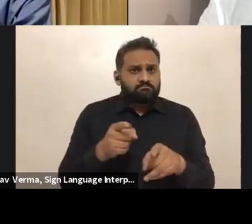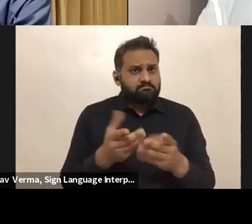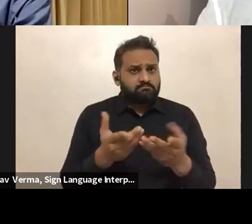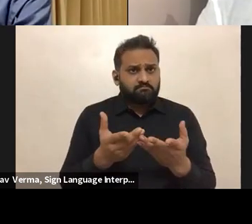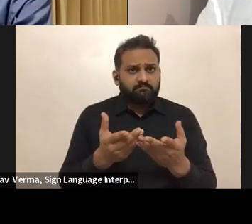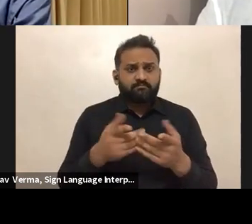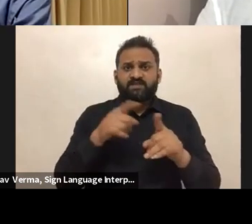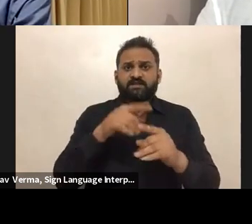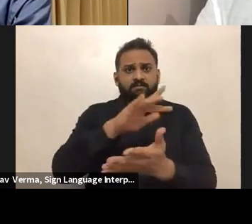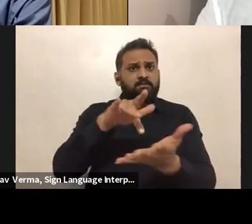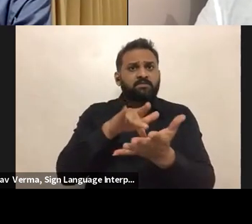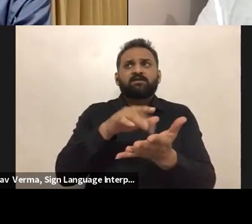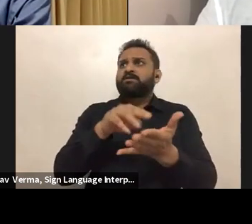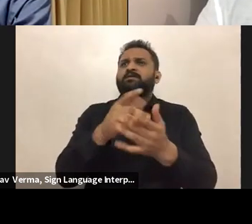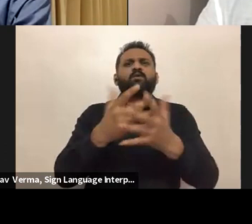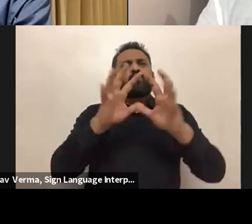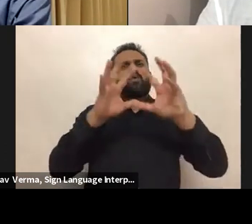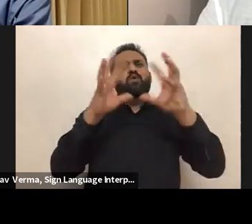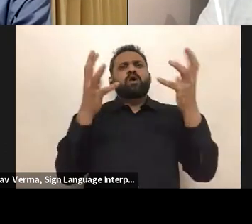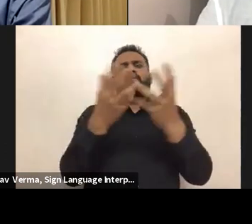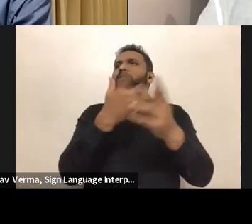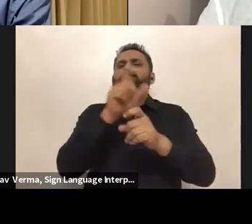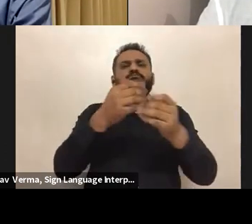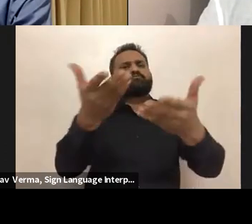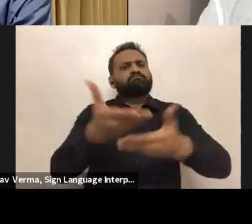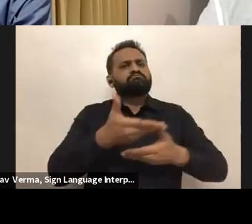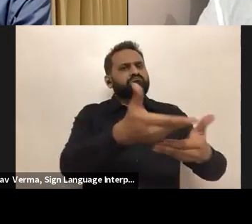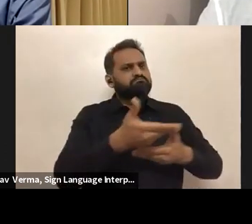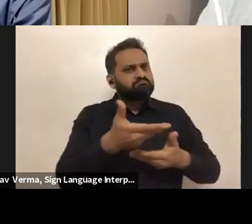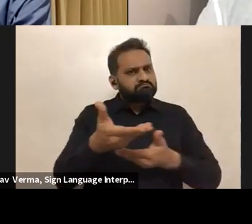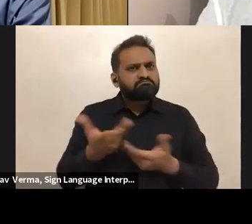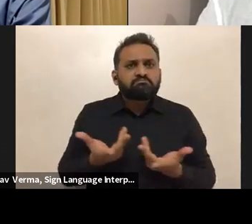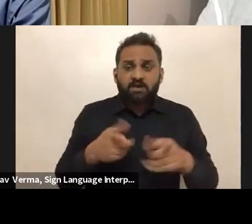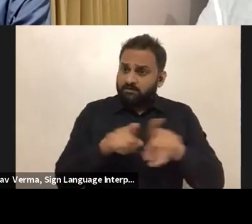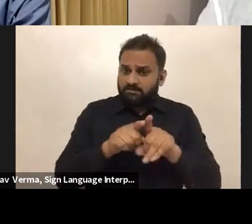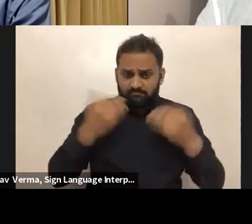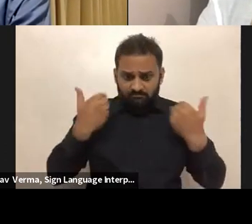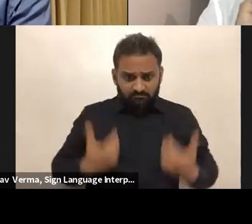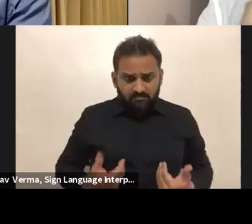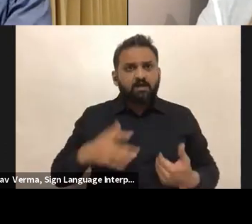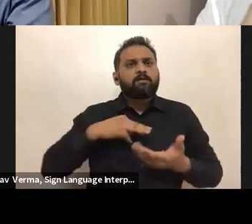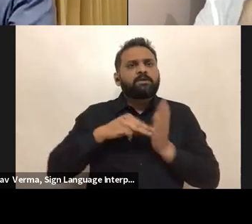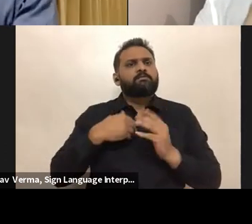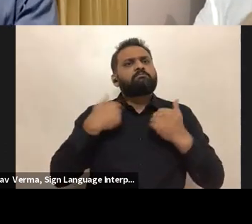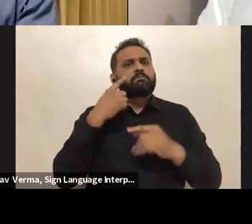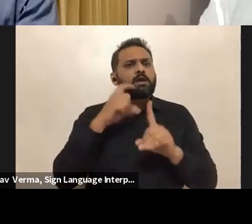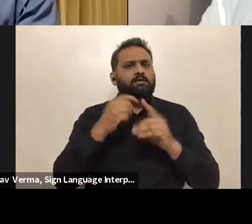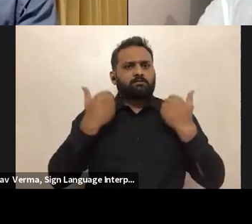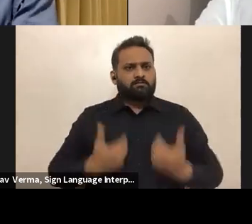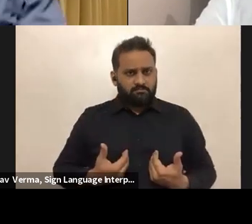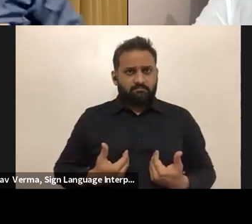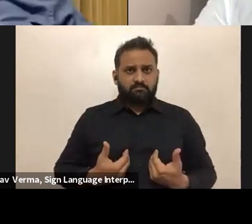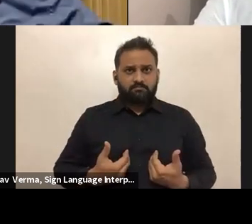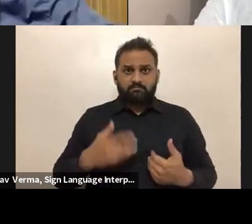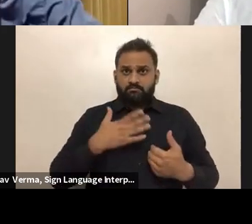place for everyone in this world. And if I can exist, so can you. And that's been really my identity. I think the fact that I can